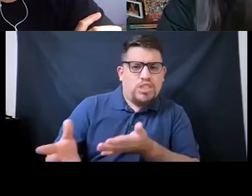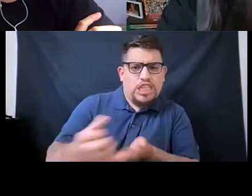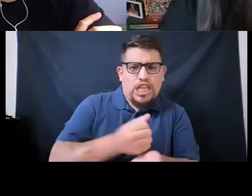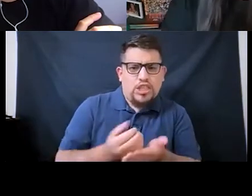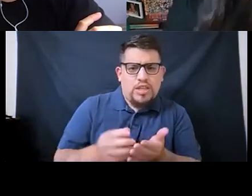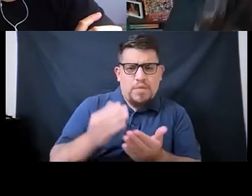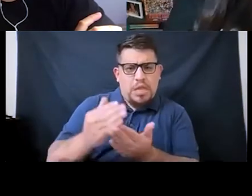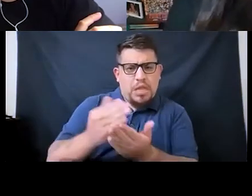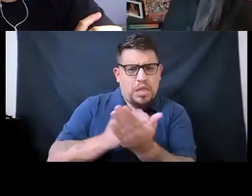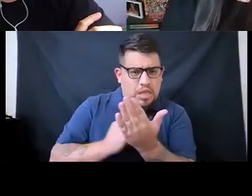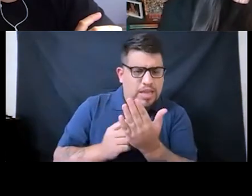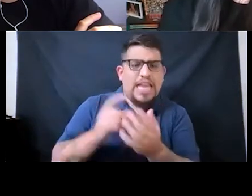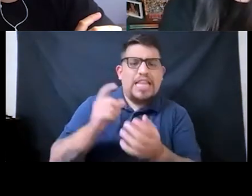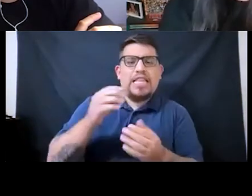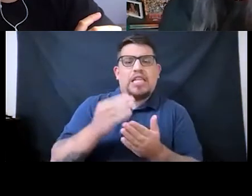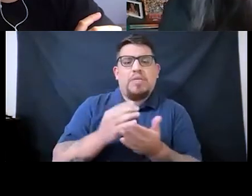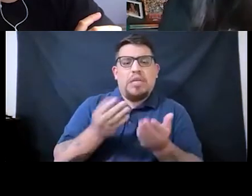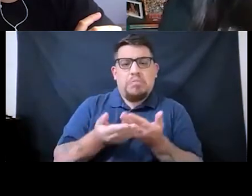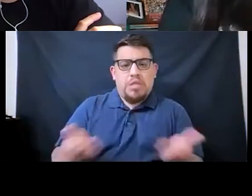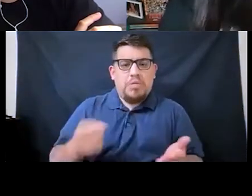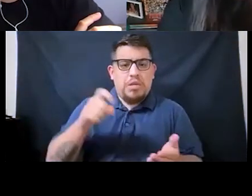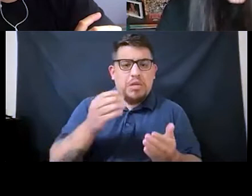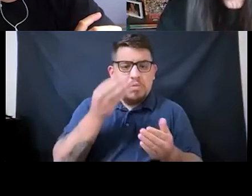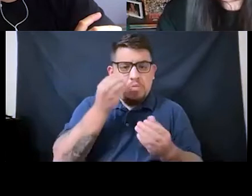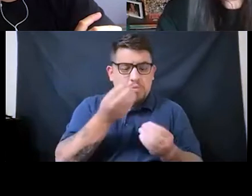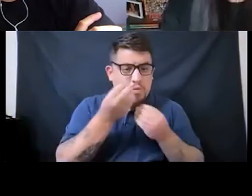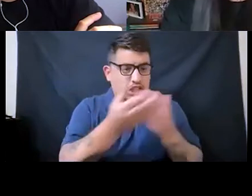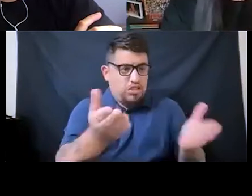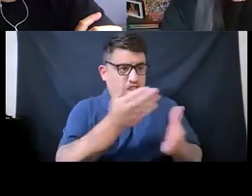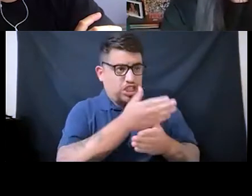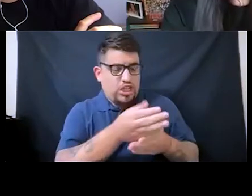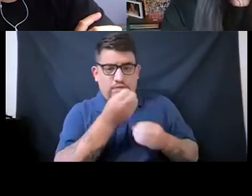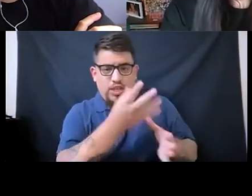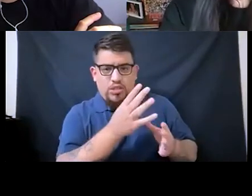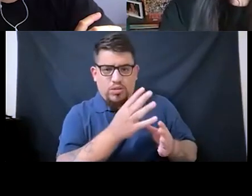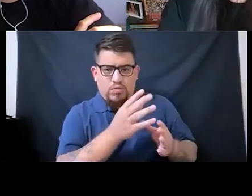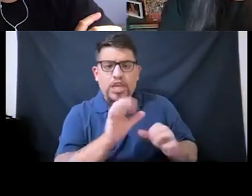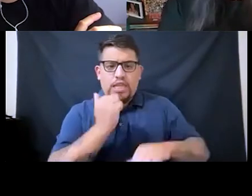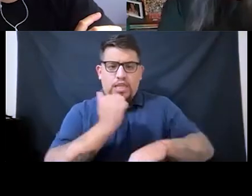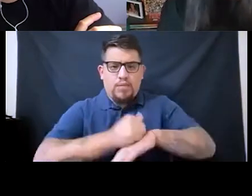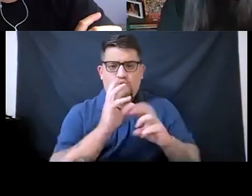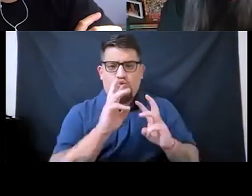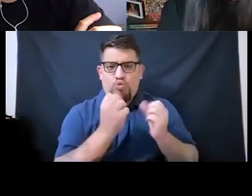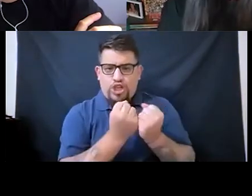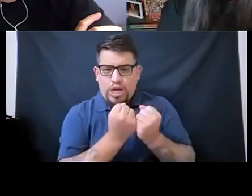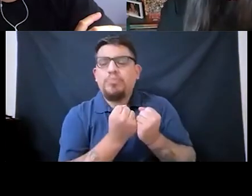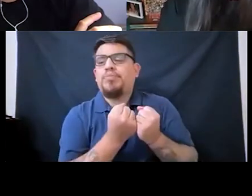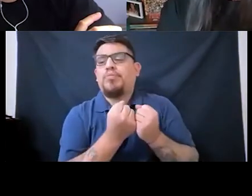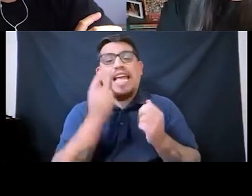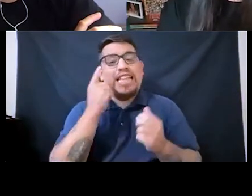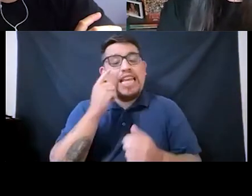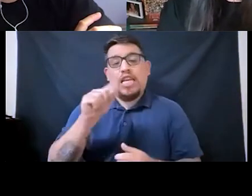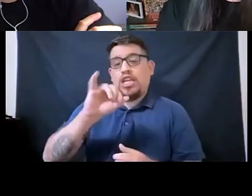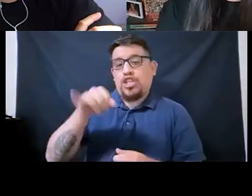we needed to know, and we kind of share that with other people, and we did a workshop on it. But I mean, I think TJ